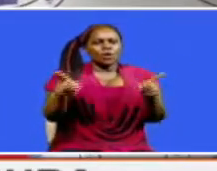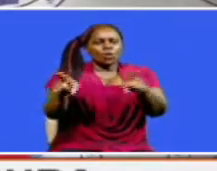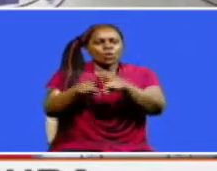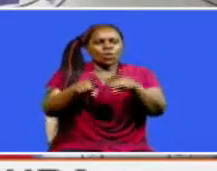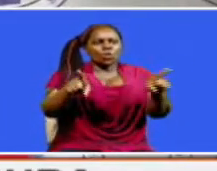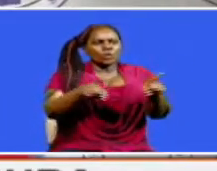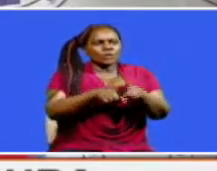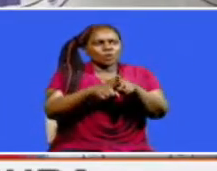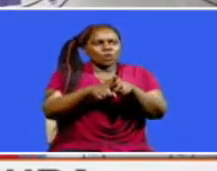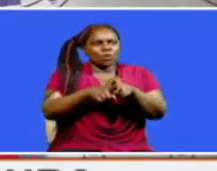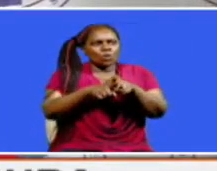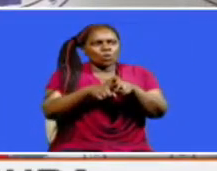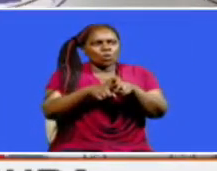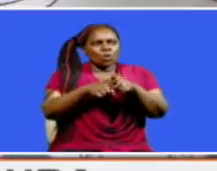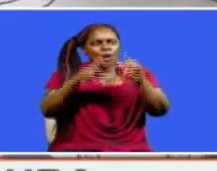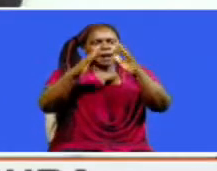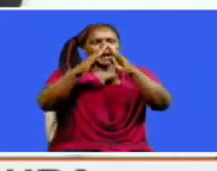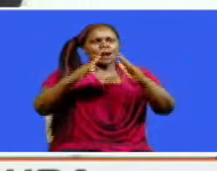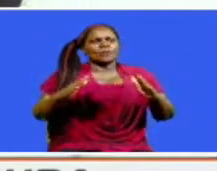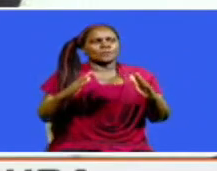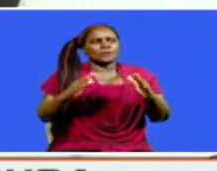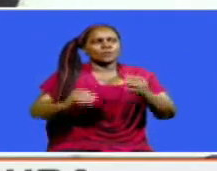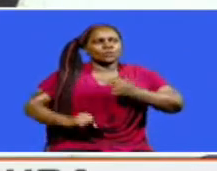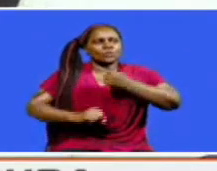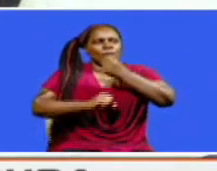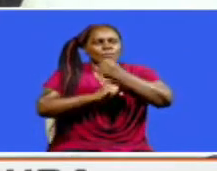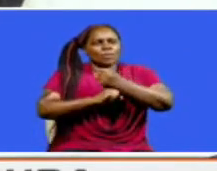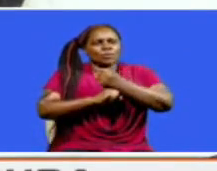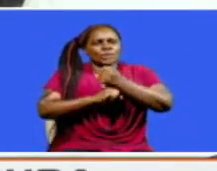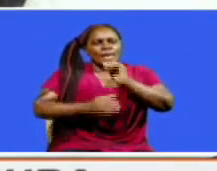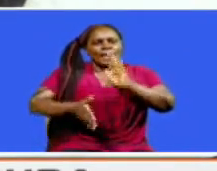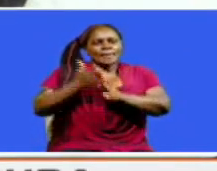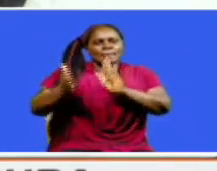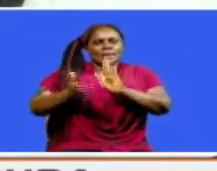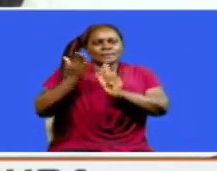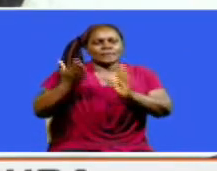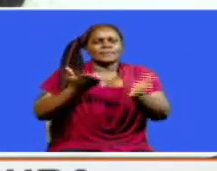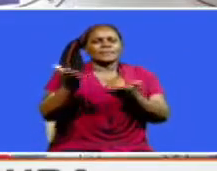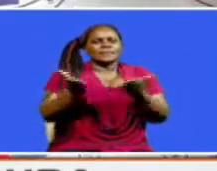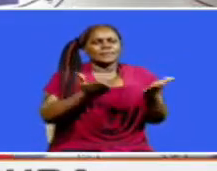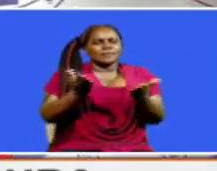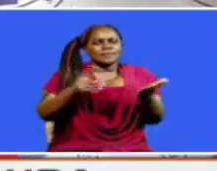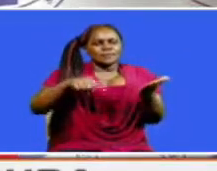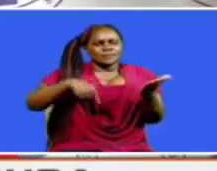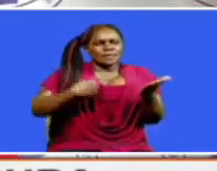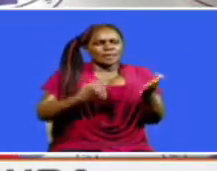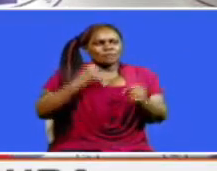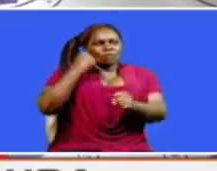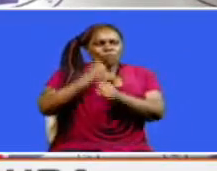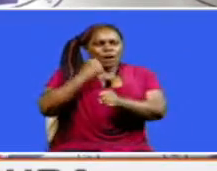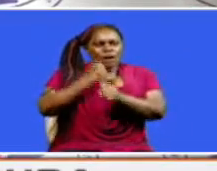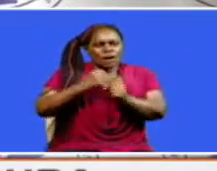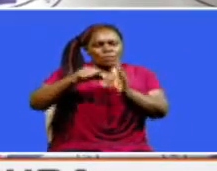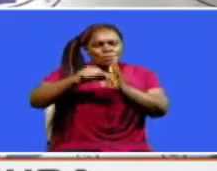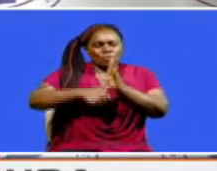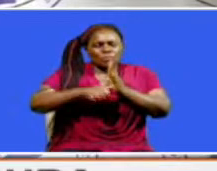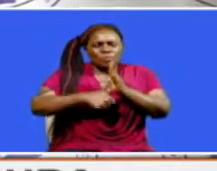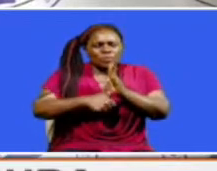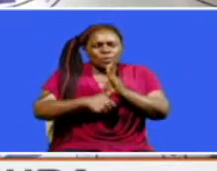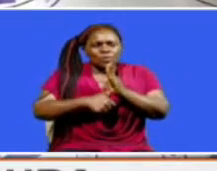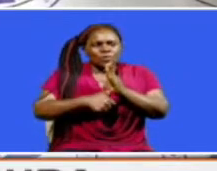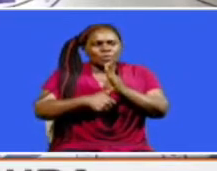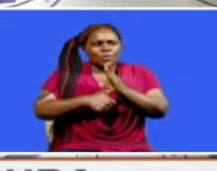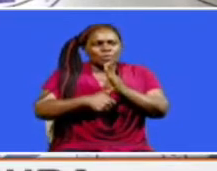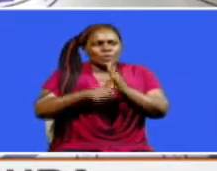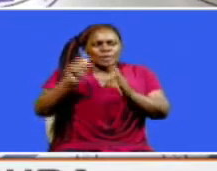also for policies to support those emergency services. We've been working collaboratively